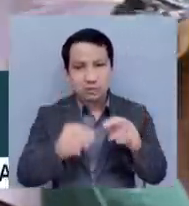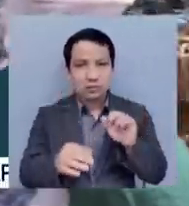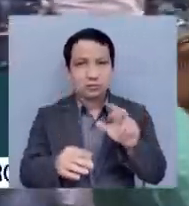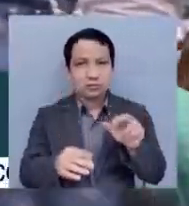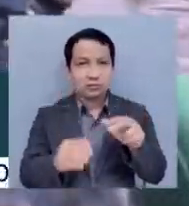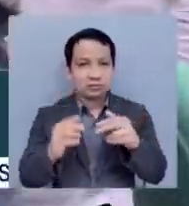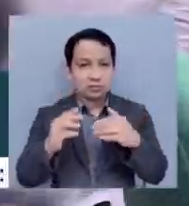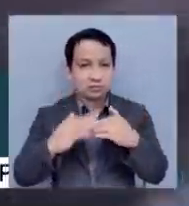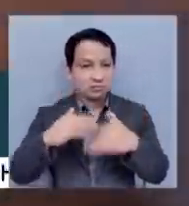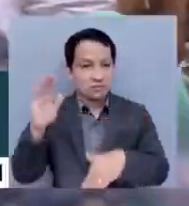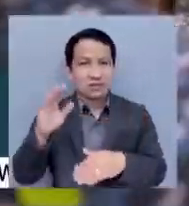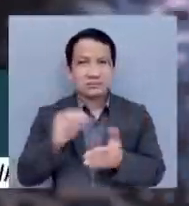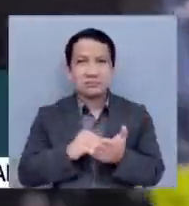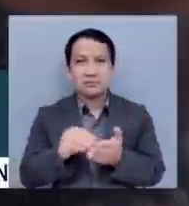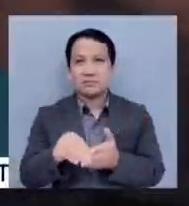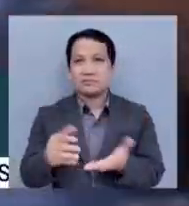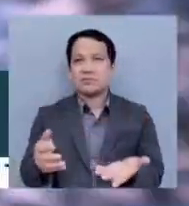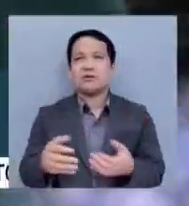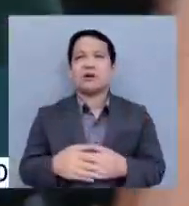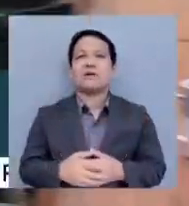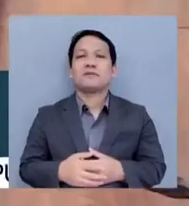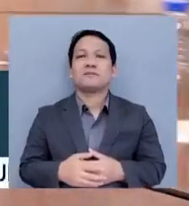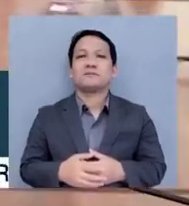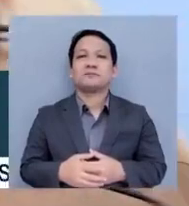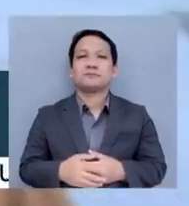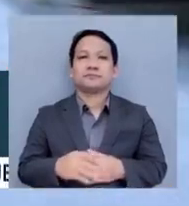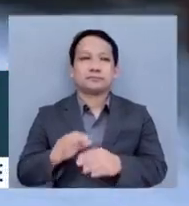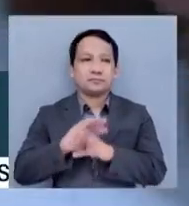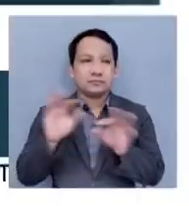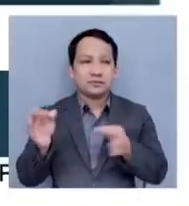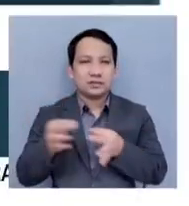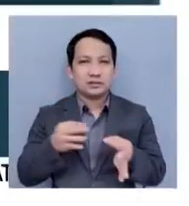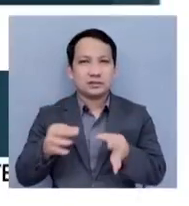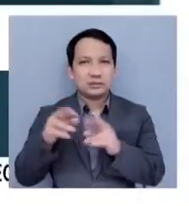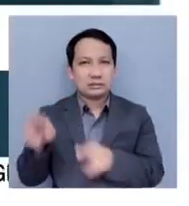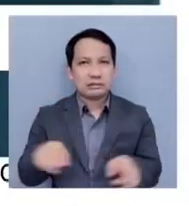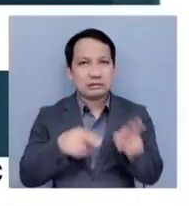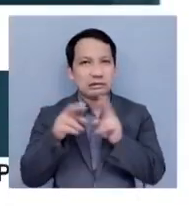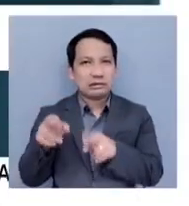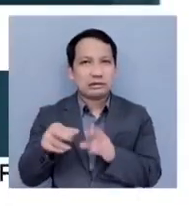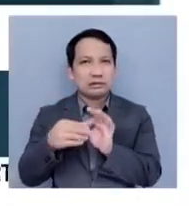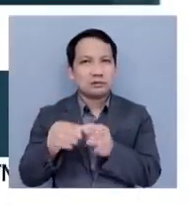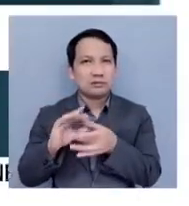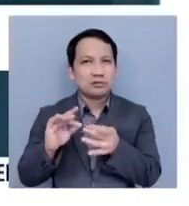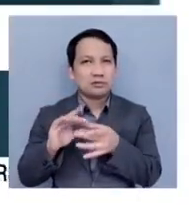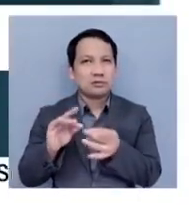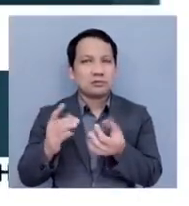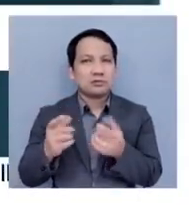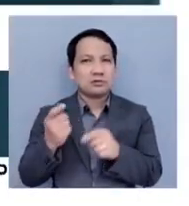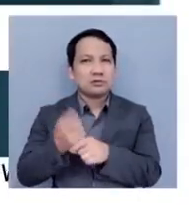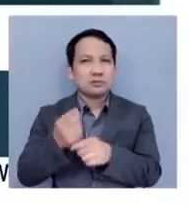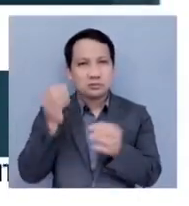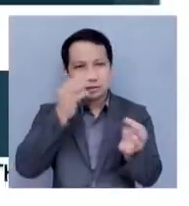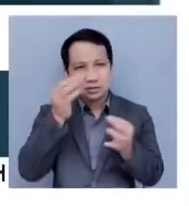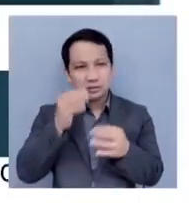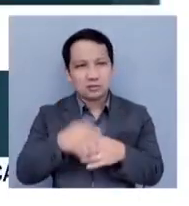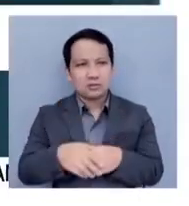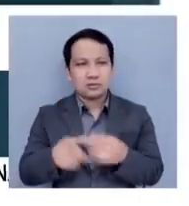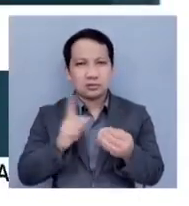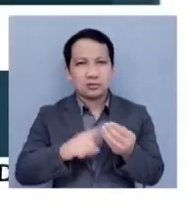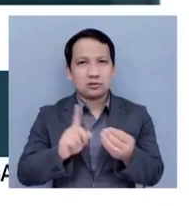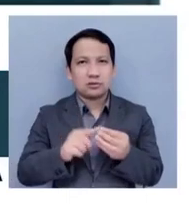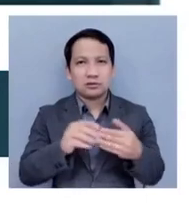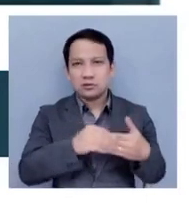million. Okay, so clearly this is a recycling story, a recycling, yes, of shabu, which of course led